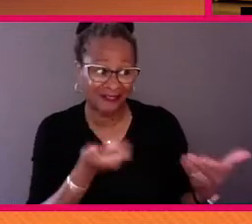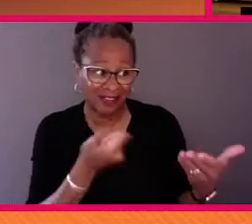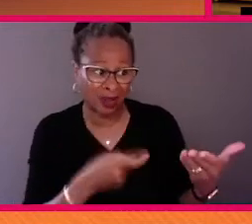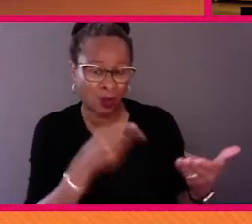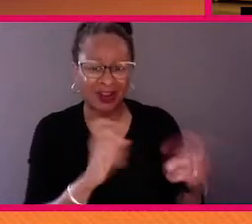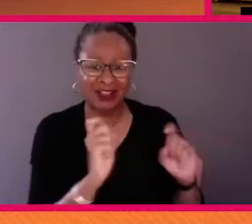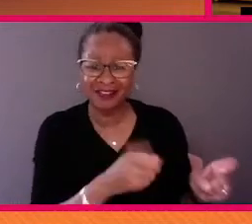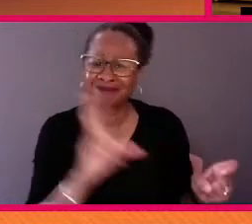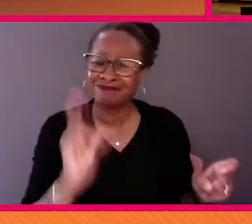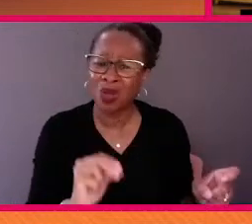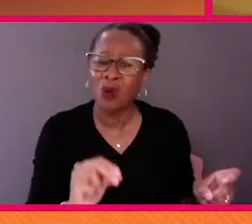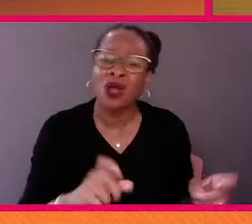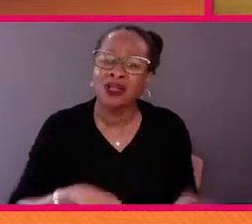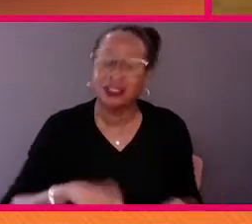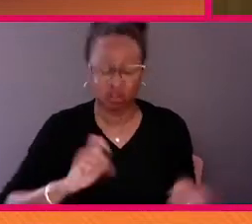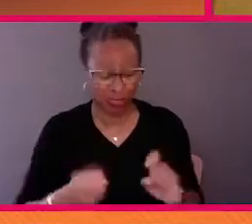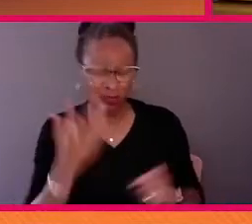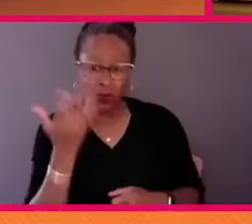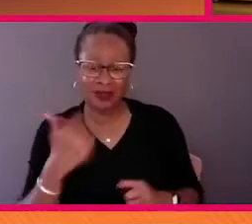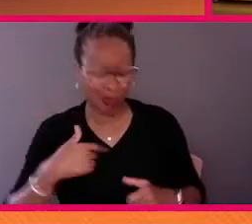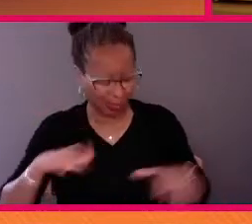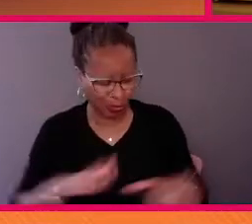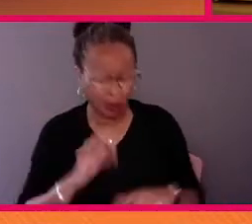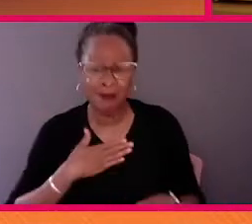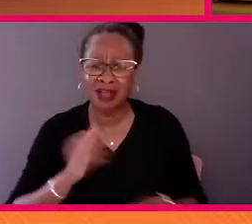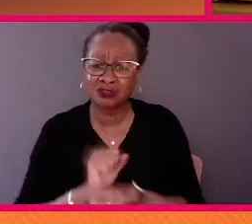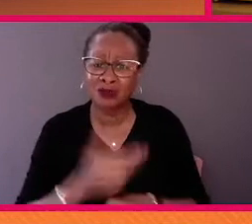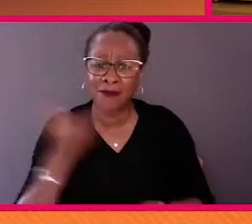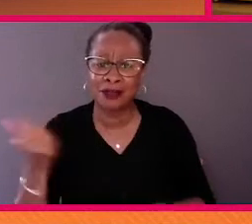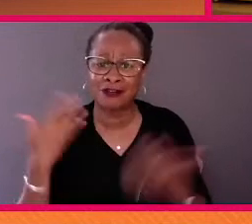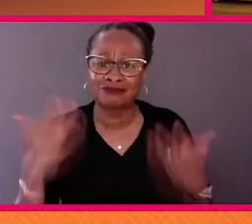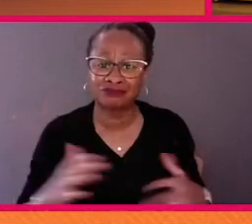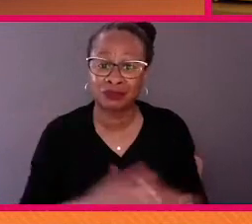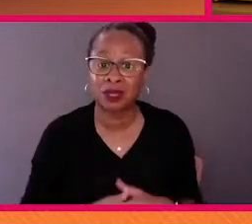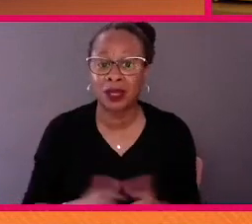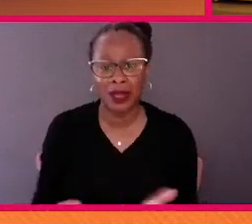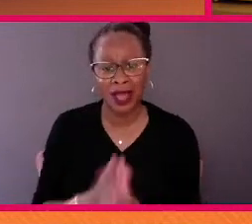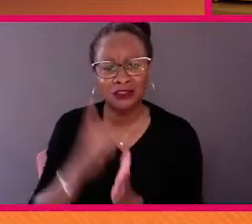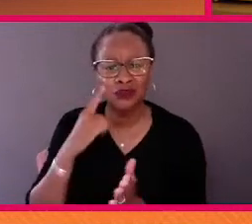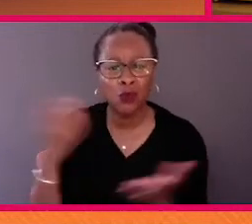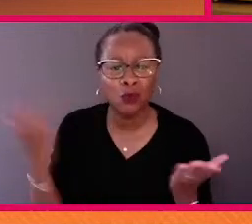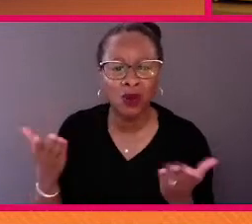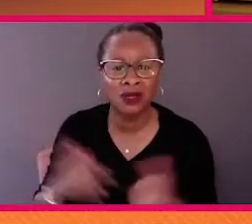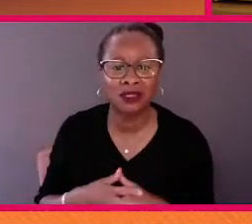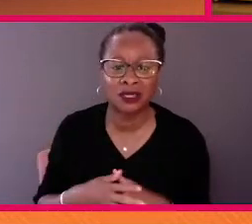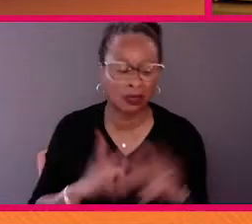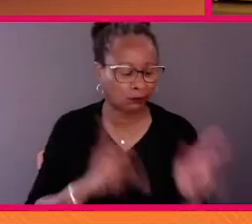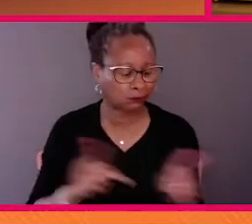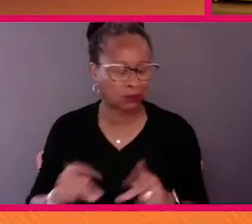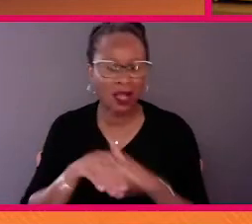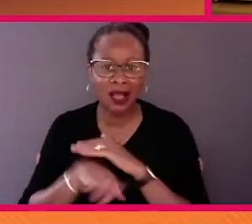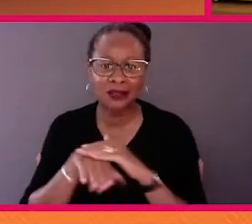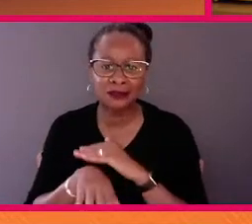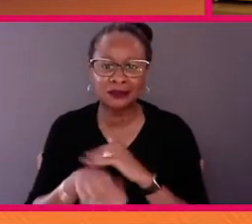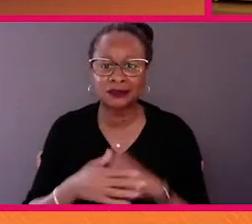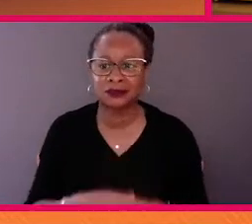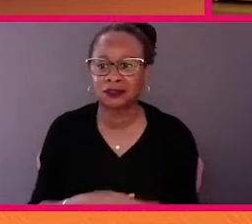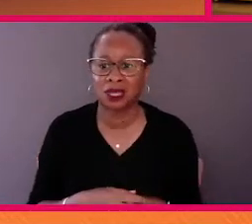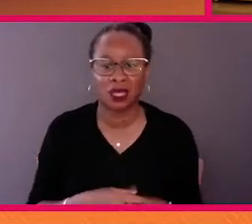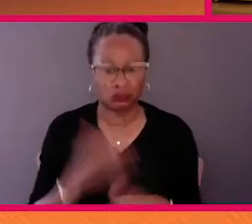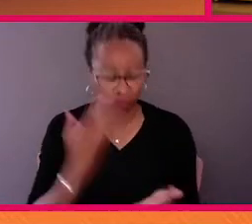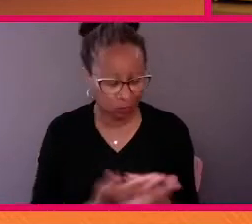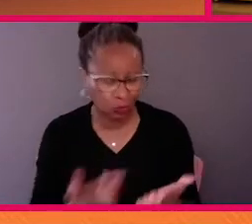you can do your job better. What we're asking for is just proportional access, proportional resources,